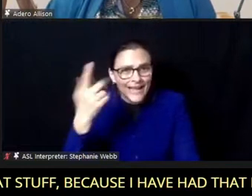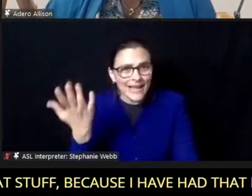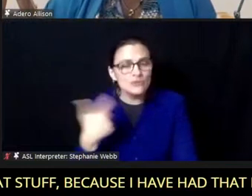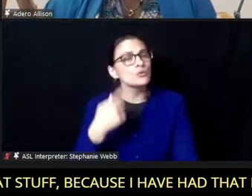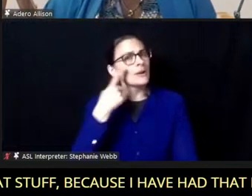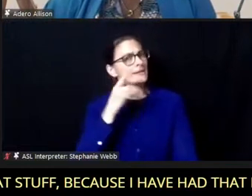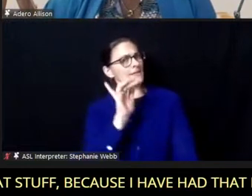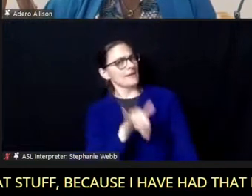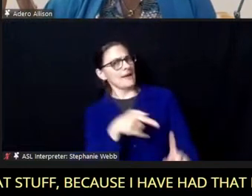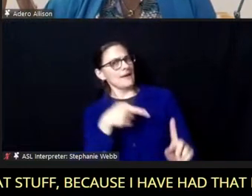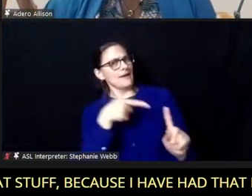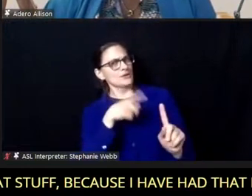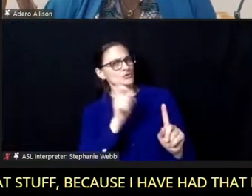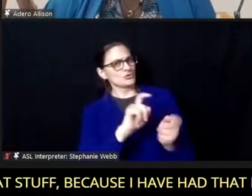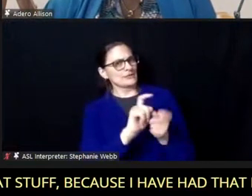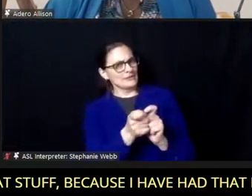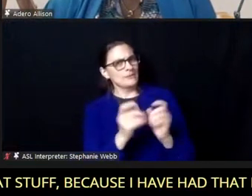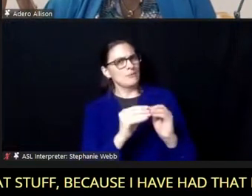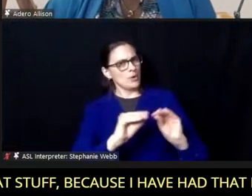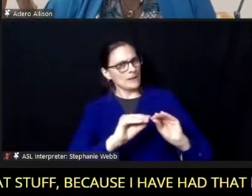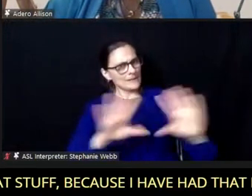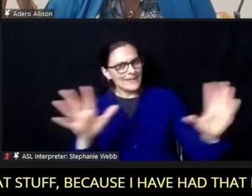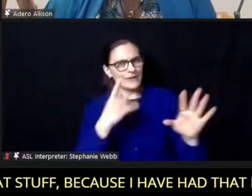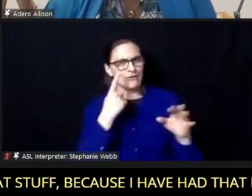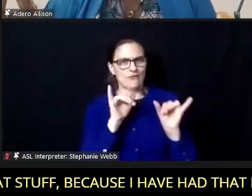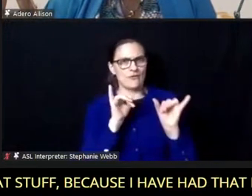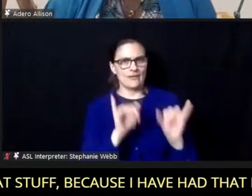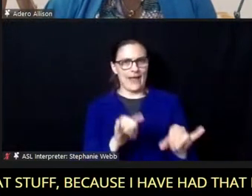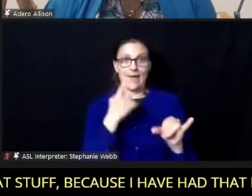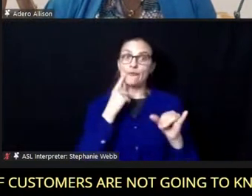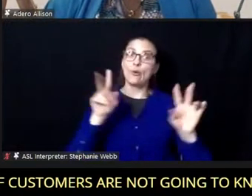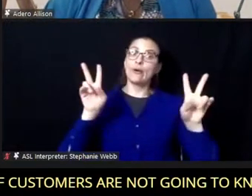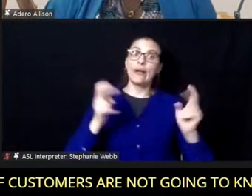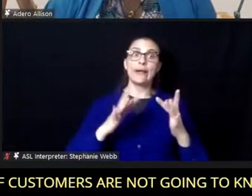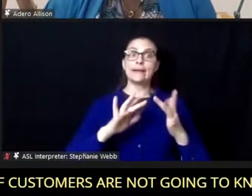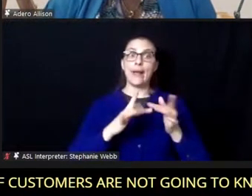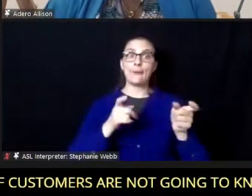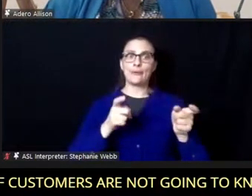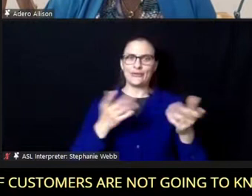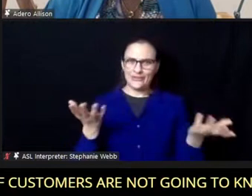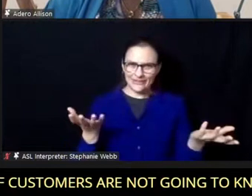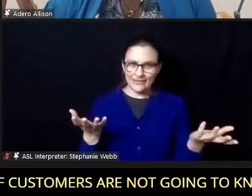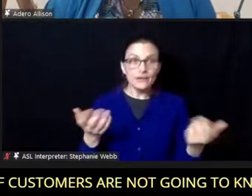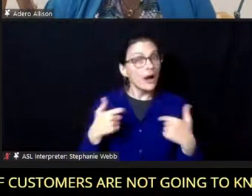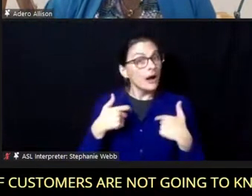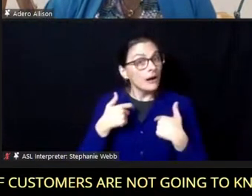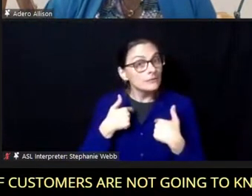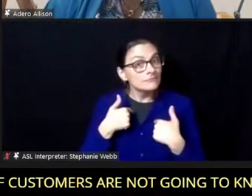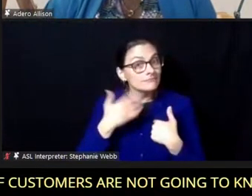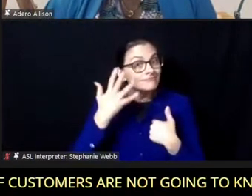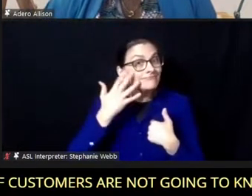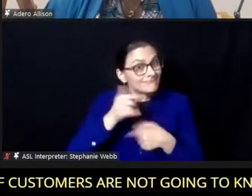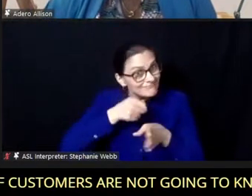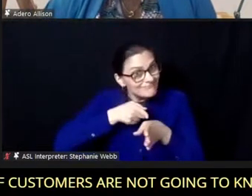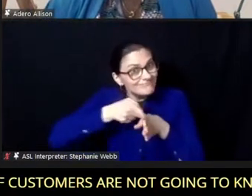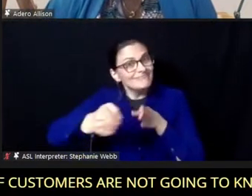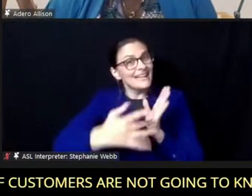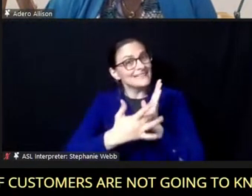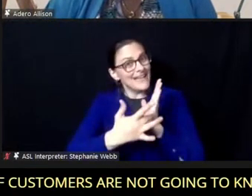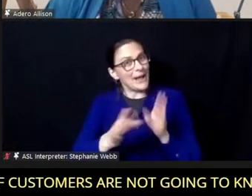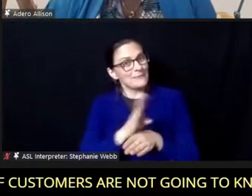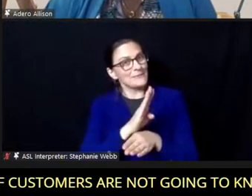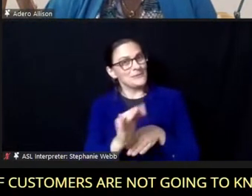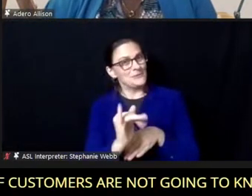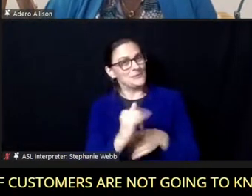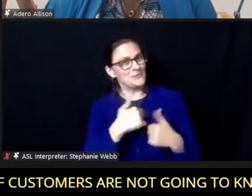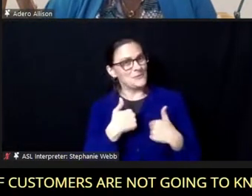area. Got it. Boy, it threw me, and I'm in tech too, and that threw me, and I had to stop and think what that was. I hear